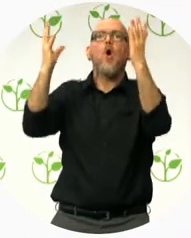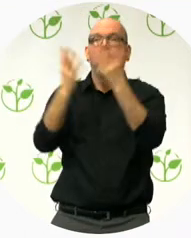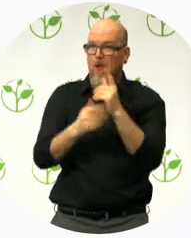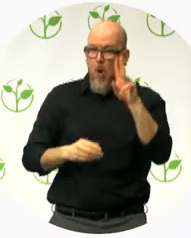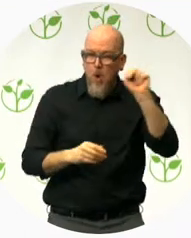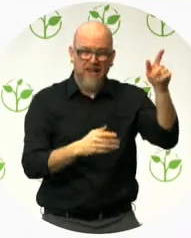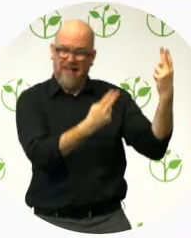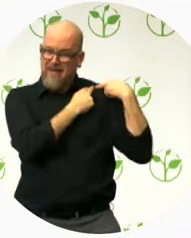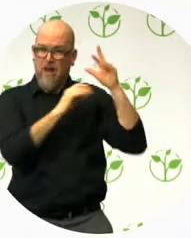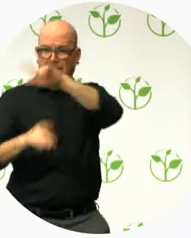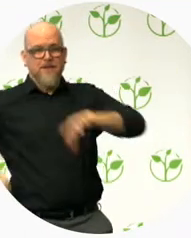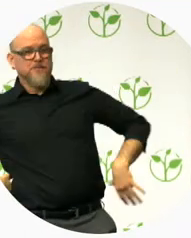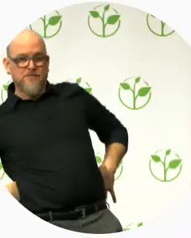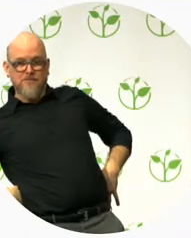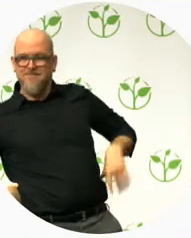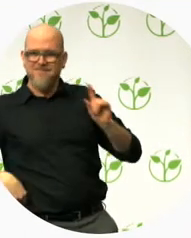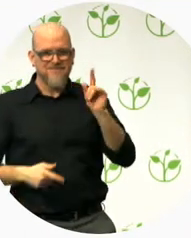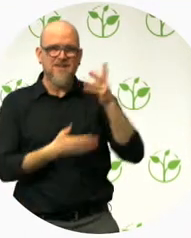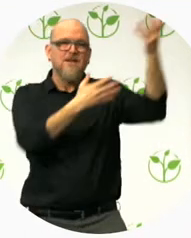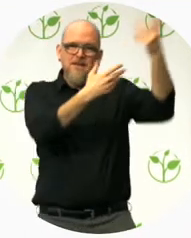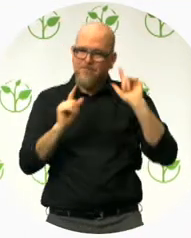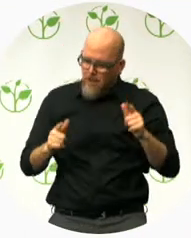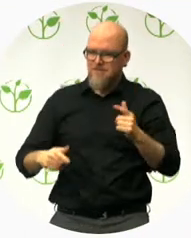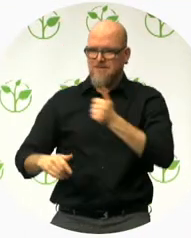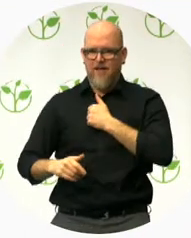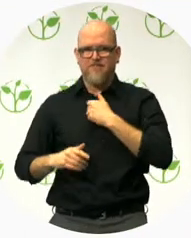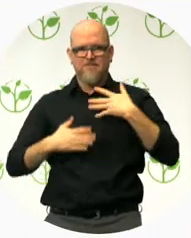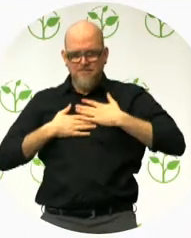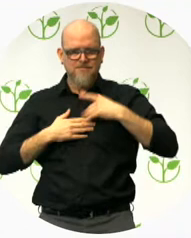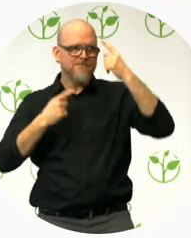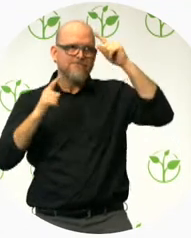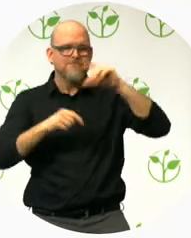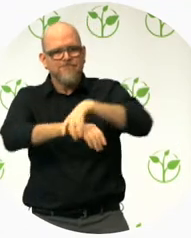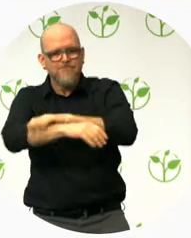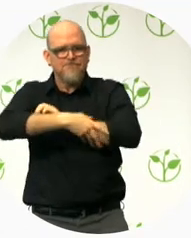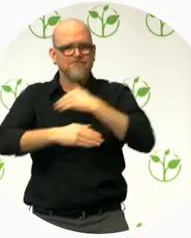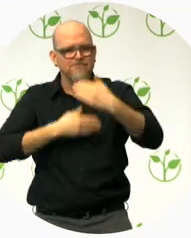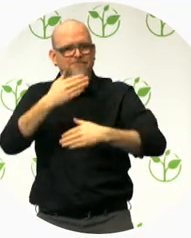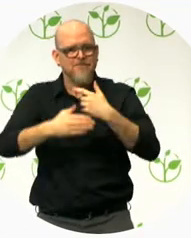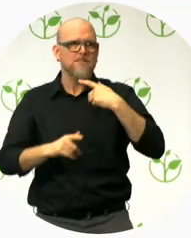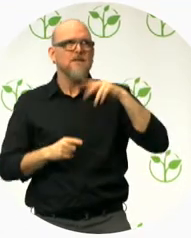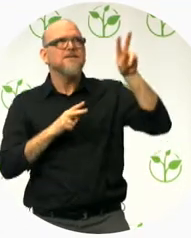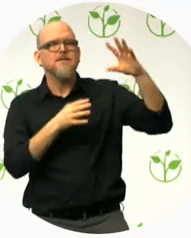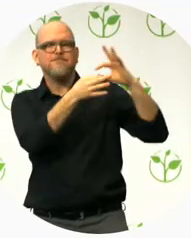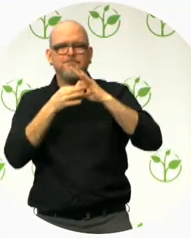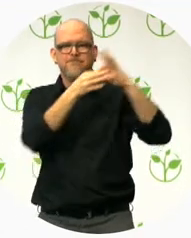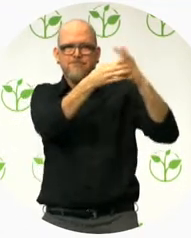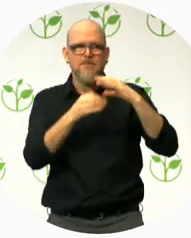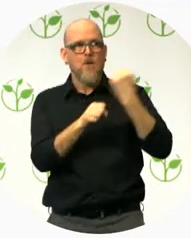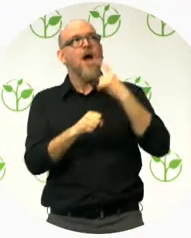Amazing. So let's keep trying to avoid as much hell as we can and as much inclusion as we can.